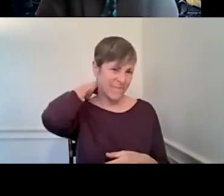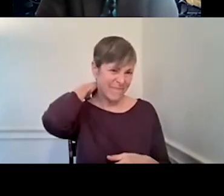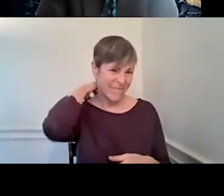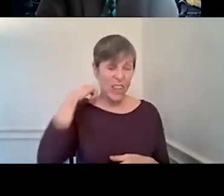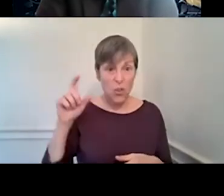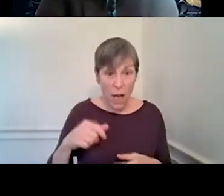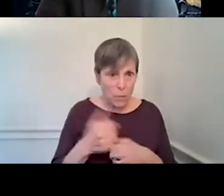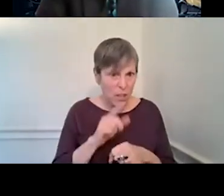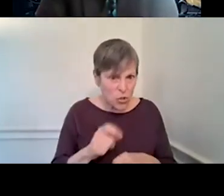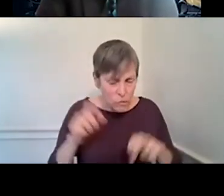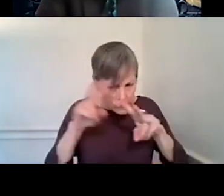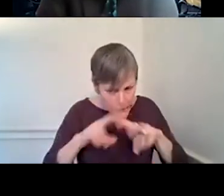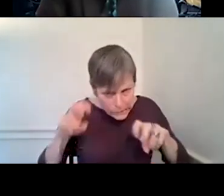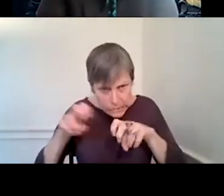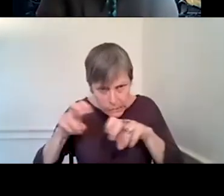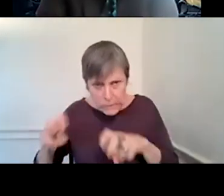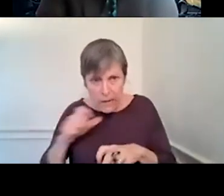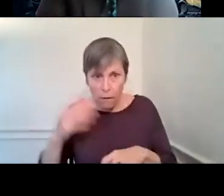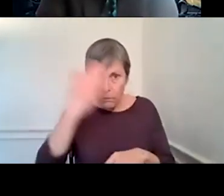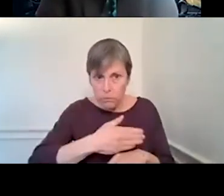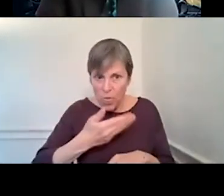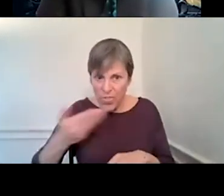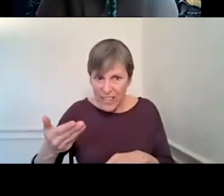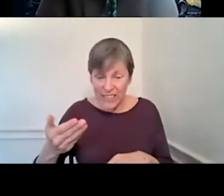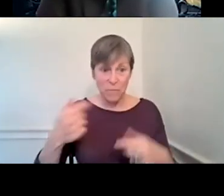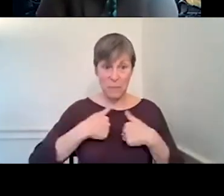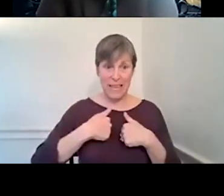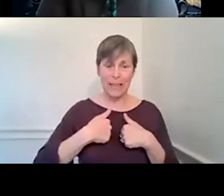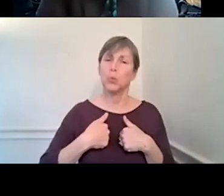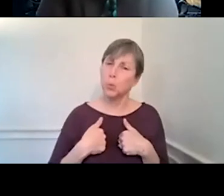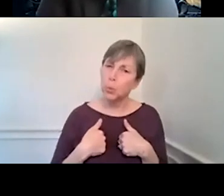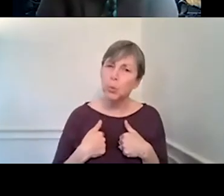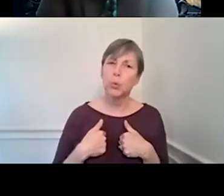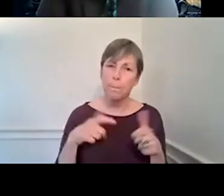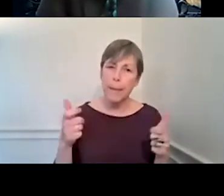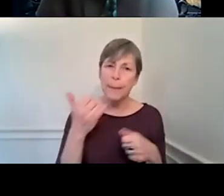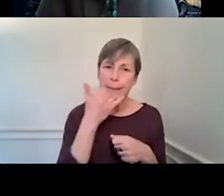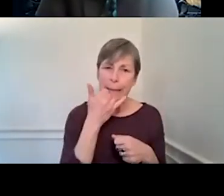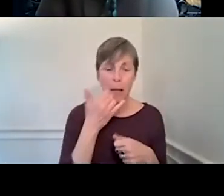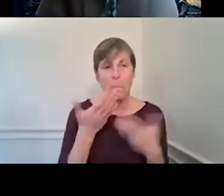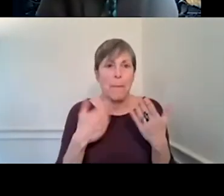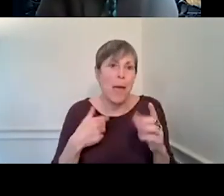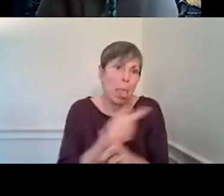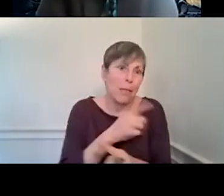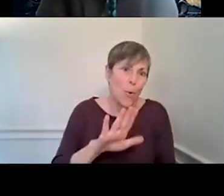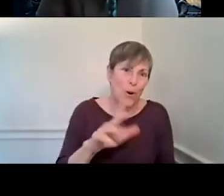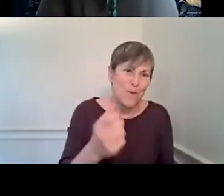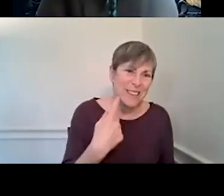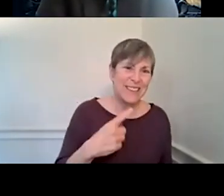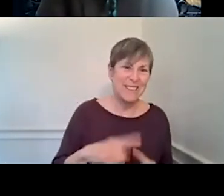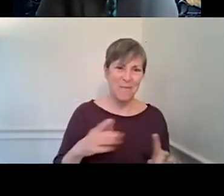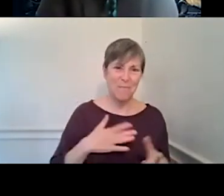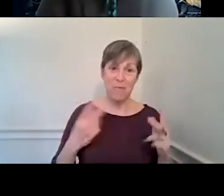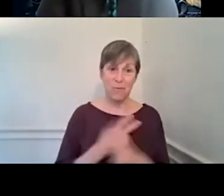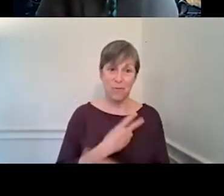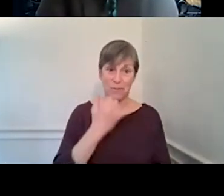miss something. Because I think that was my biggest mistake. And maybe I'm off target on your question, but that was my biggest